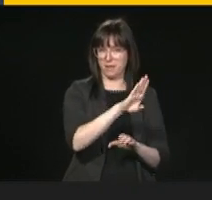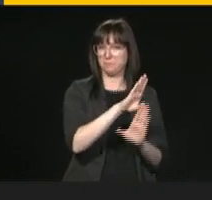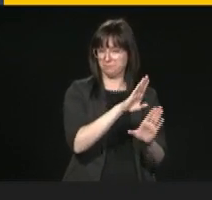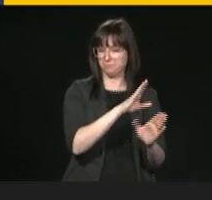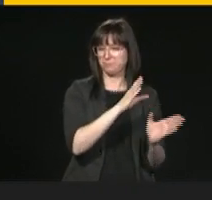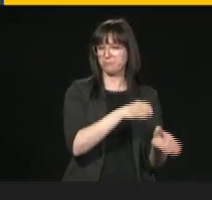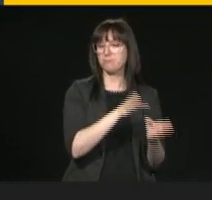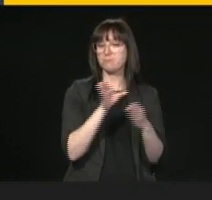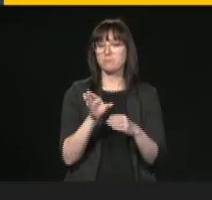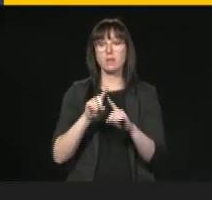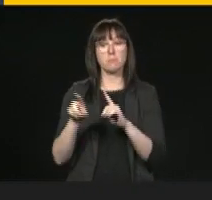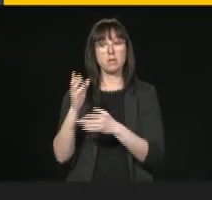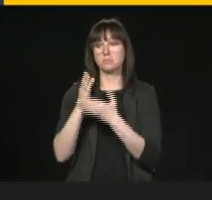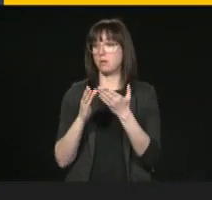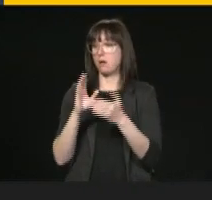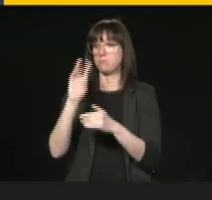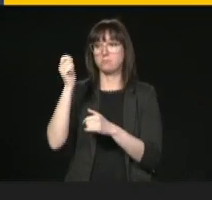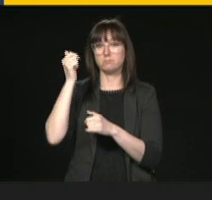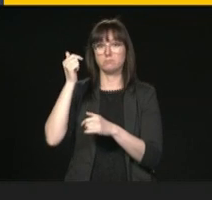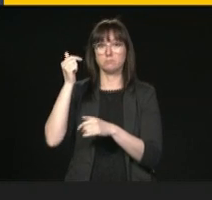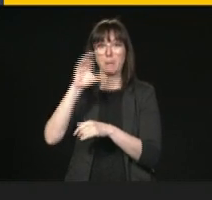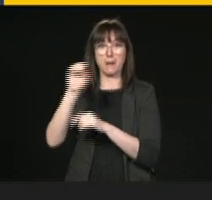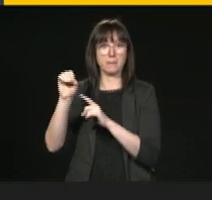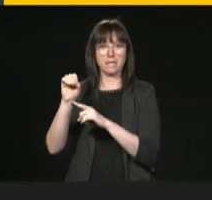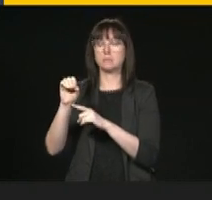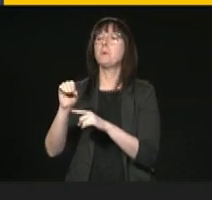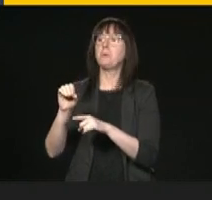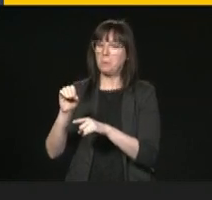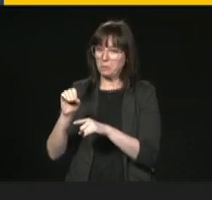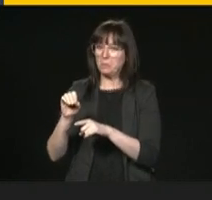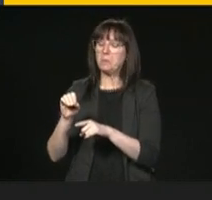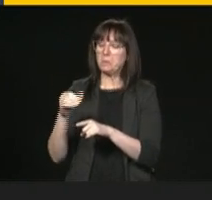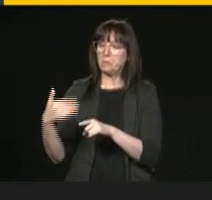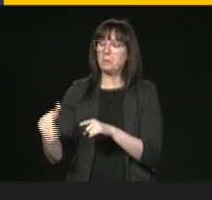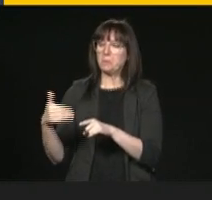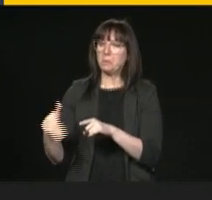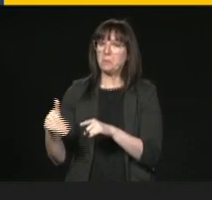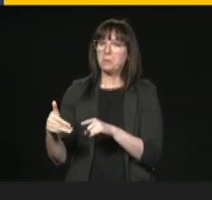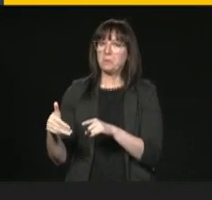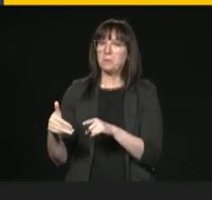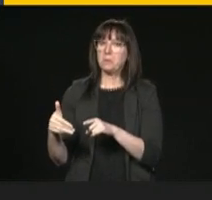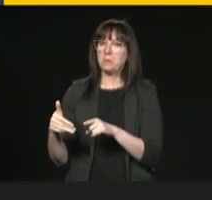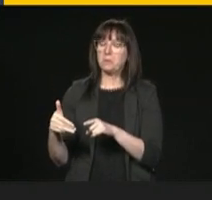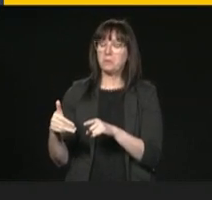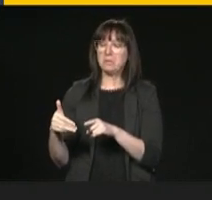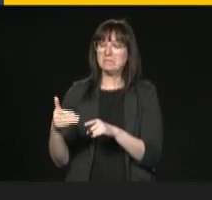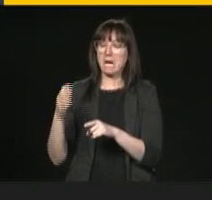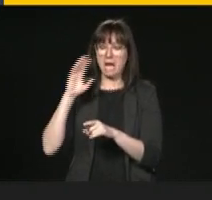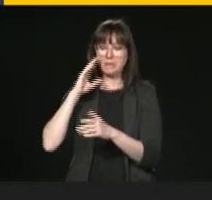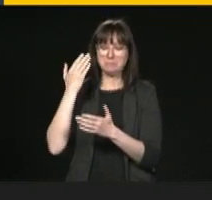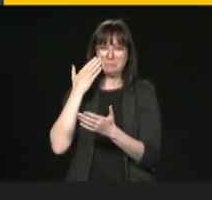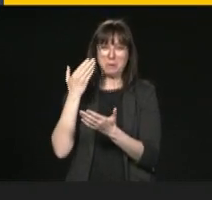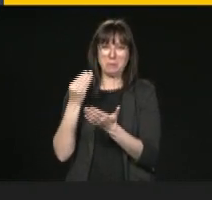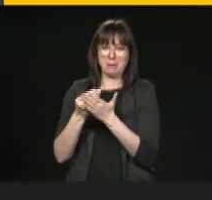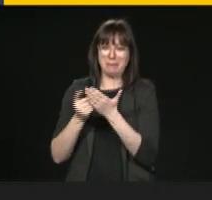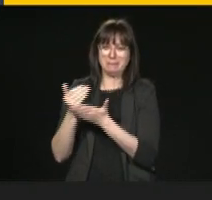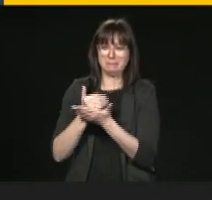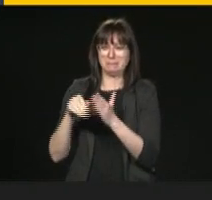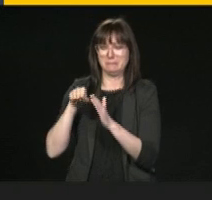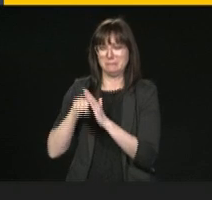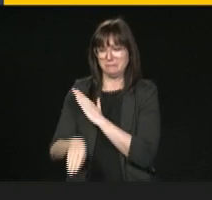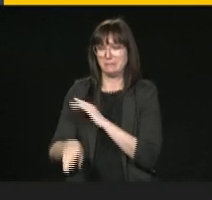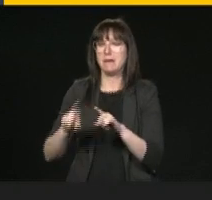significant drop in their revenues, would like to keep all of their employees on and keep paying their employees in full.